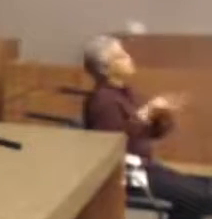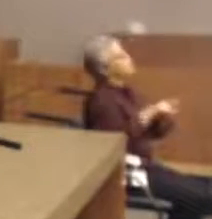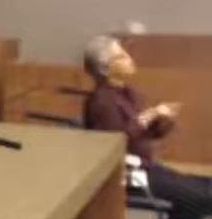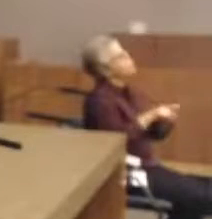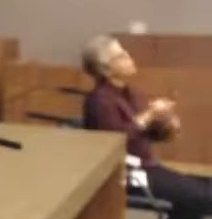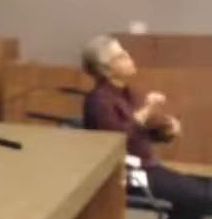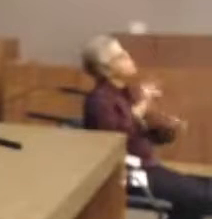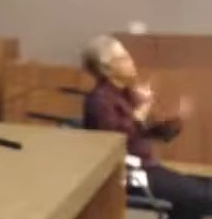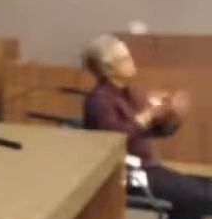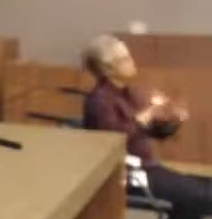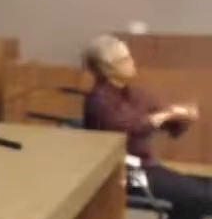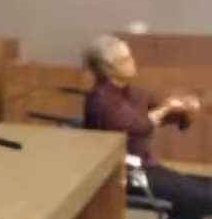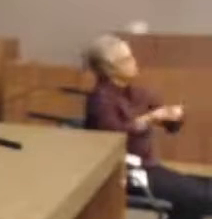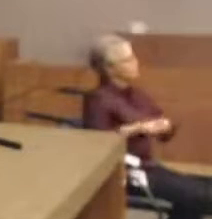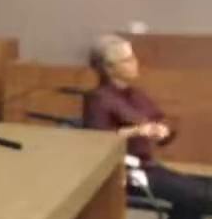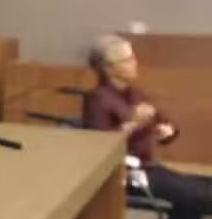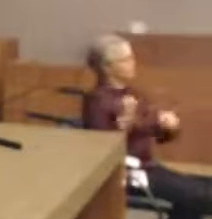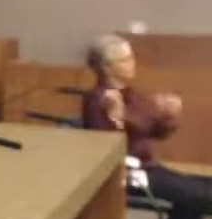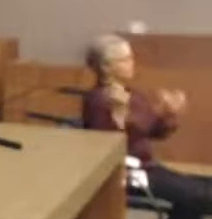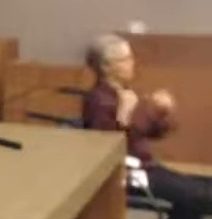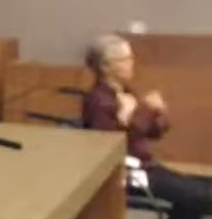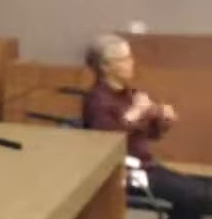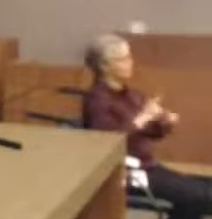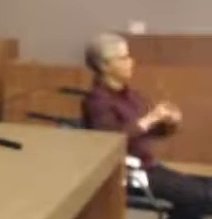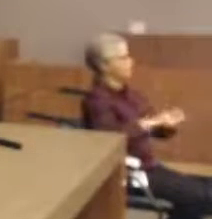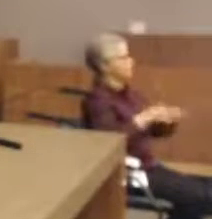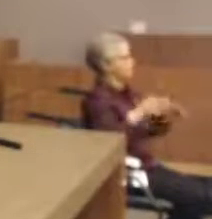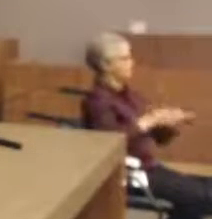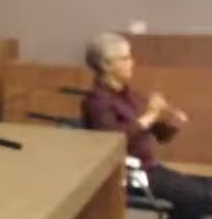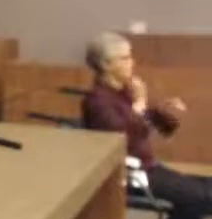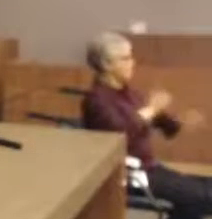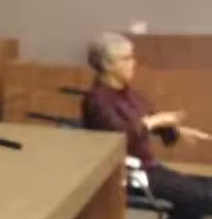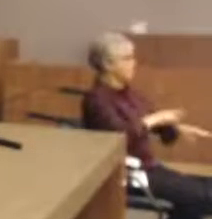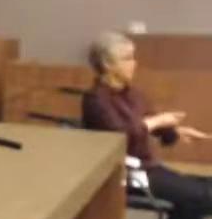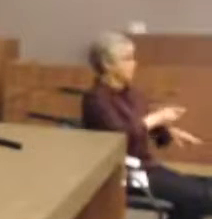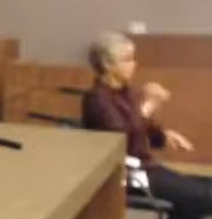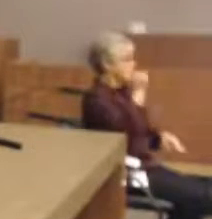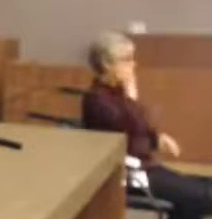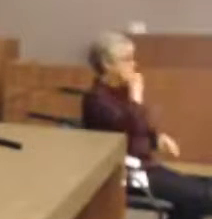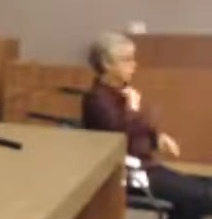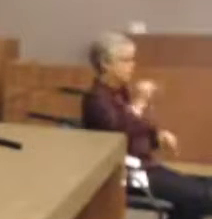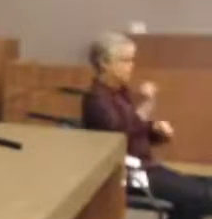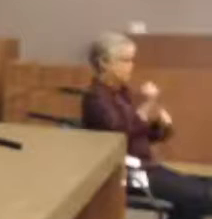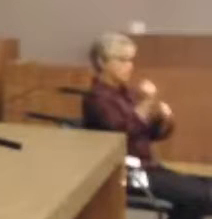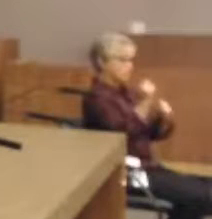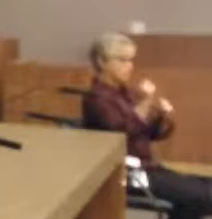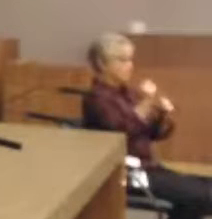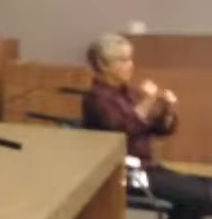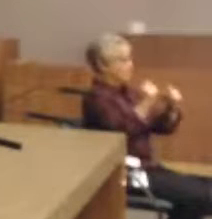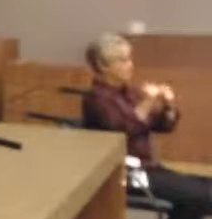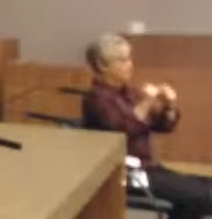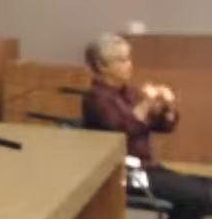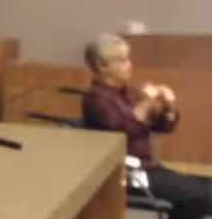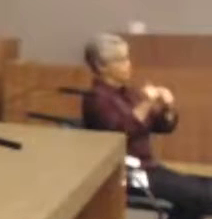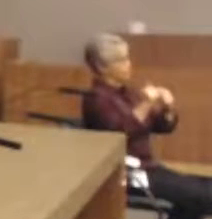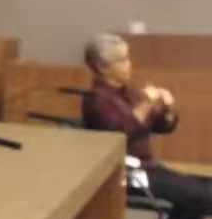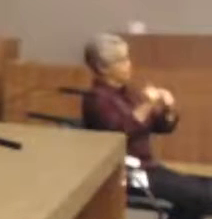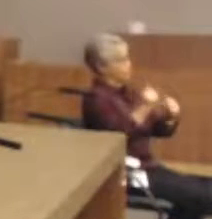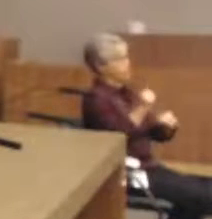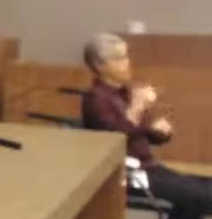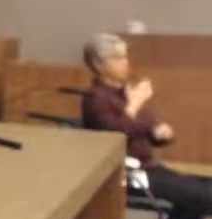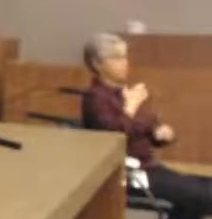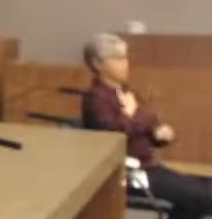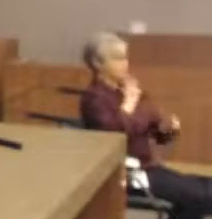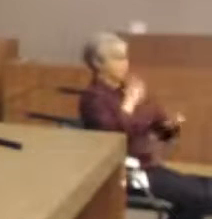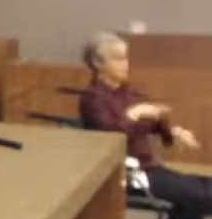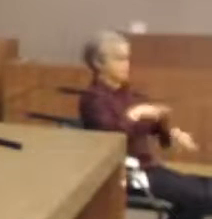fight, flight, or freeze. So if I'm over here in non-trauma brain and my reaction is to fight, which is